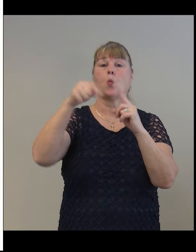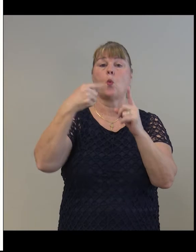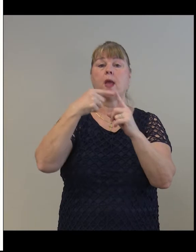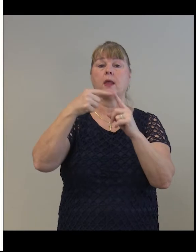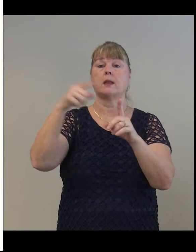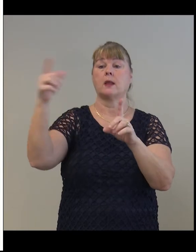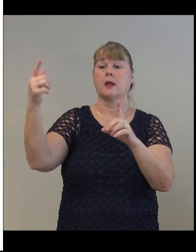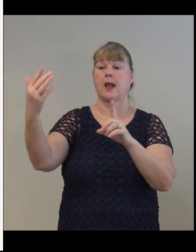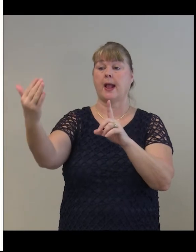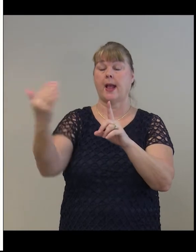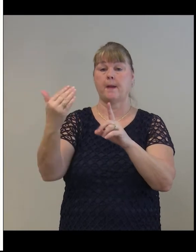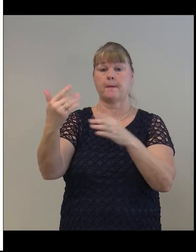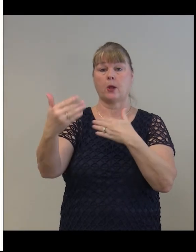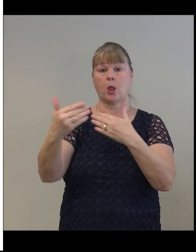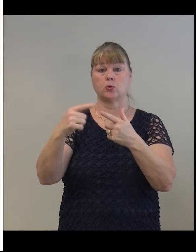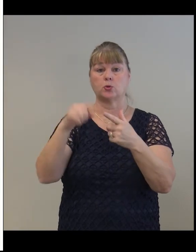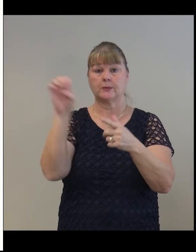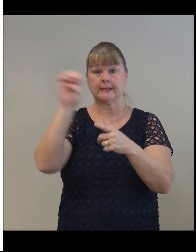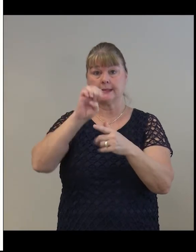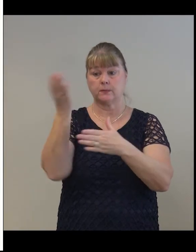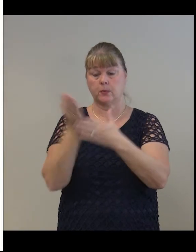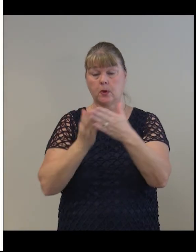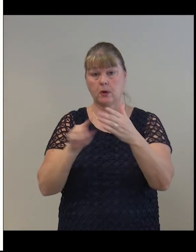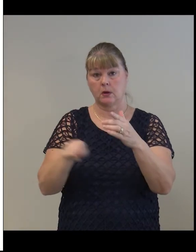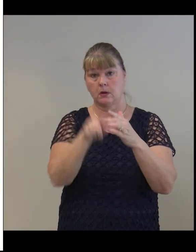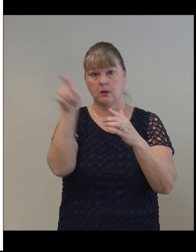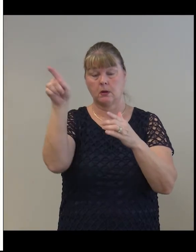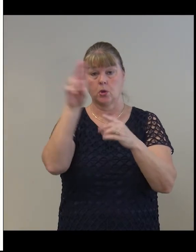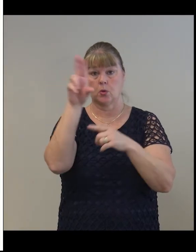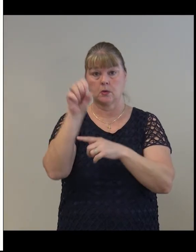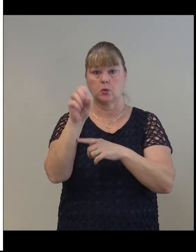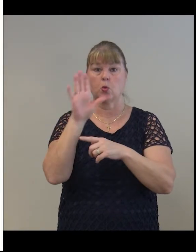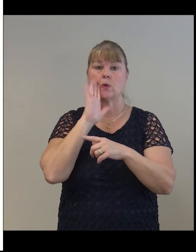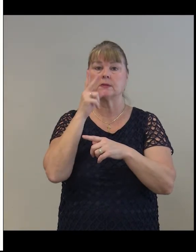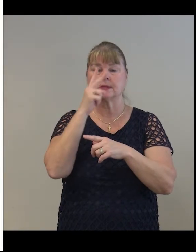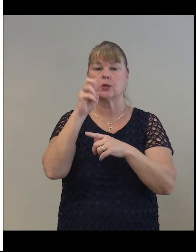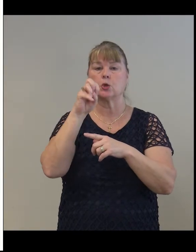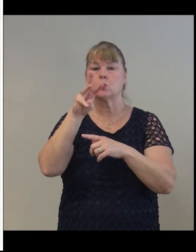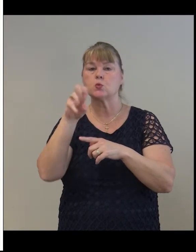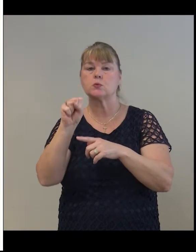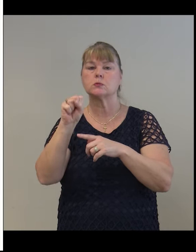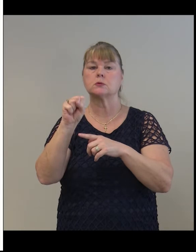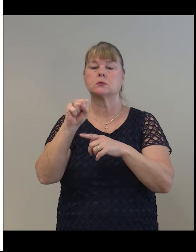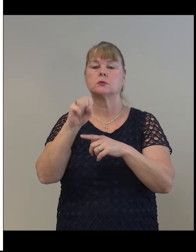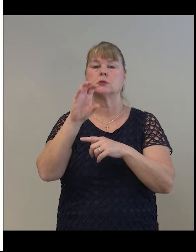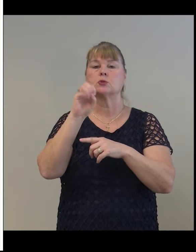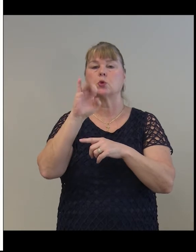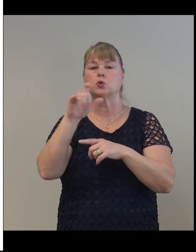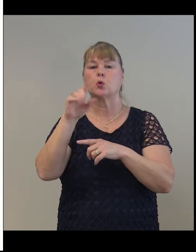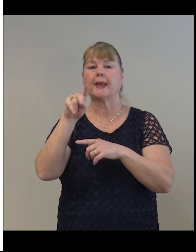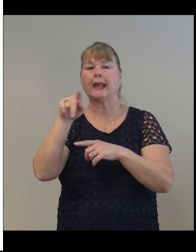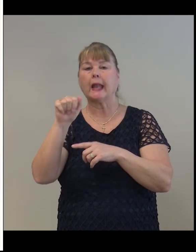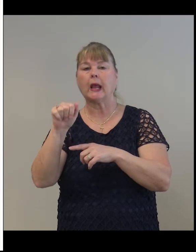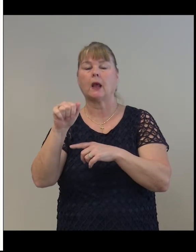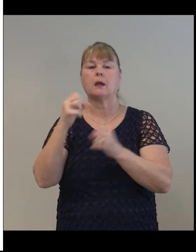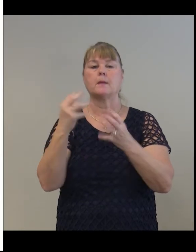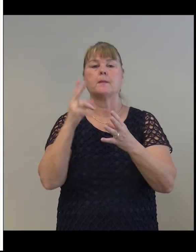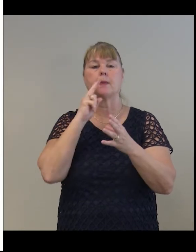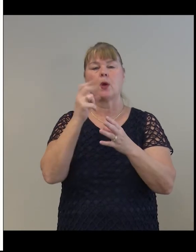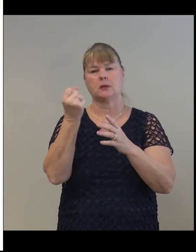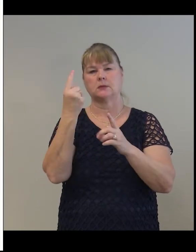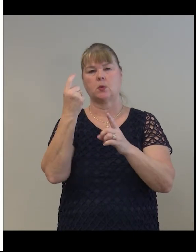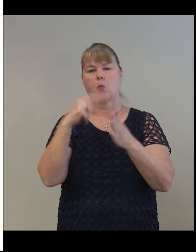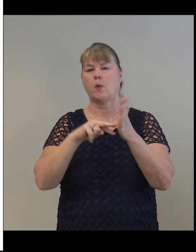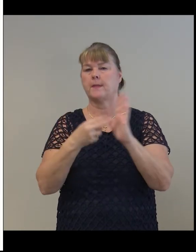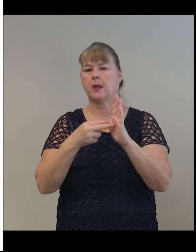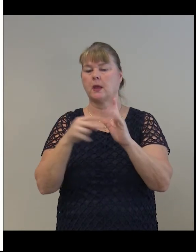east coast of the United States, one of the things that you're going to see is this cone. It's going to be all over the news, all over social media, and people trying